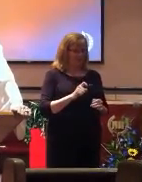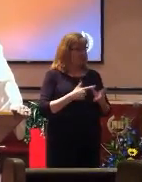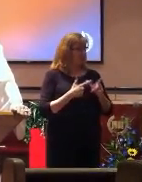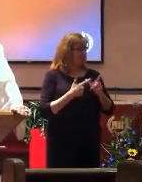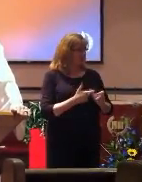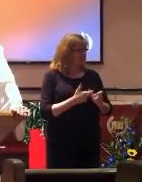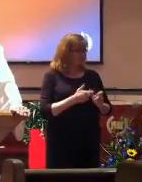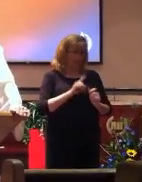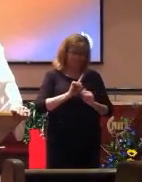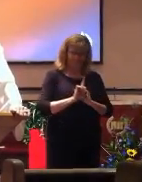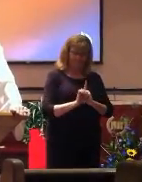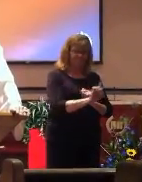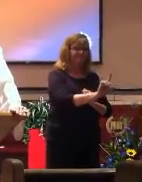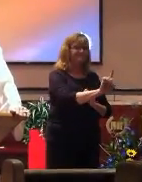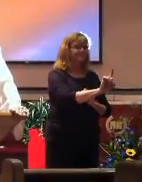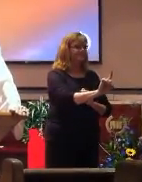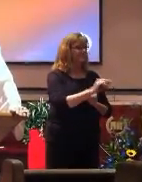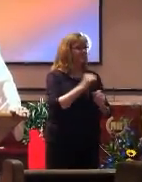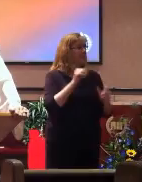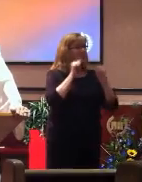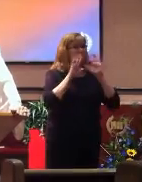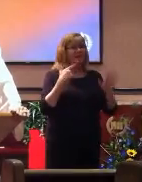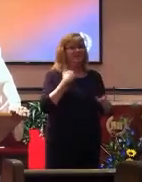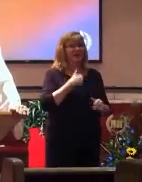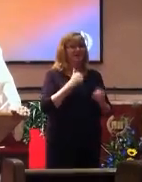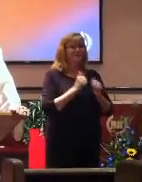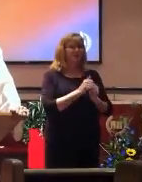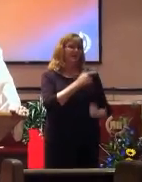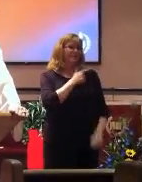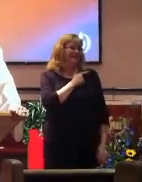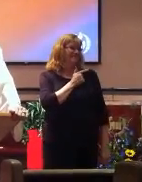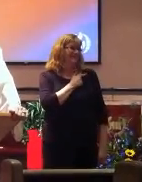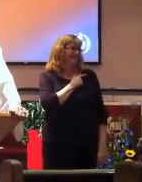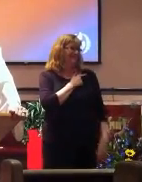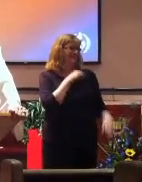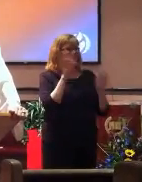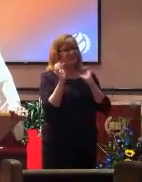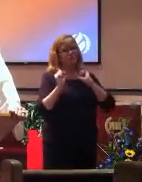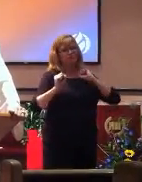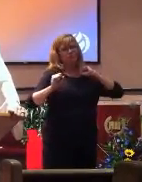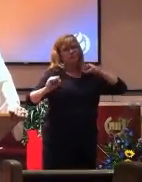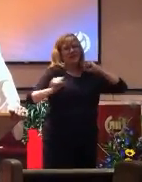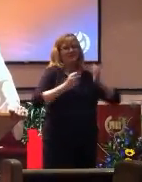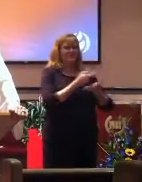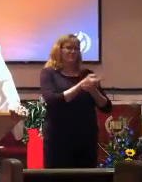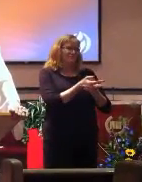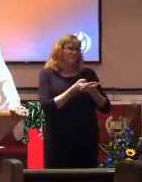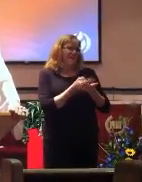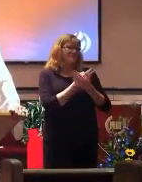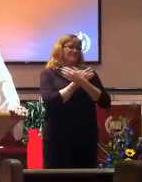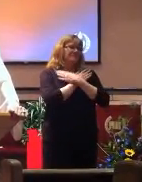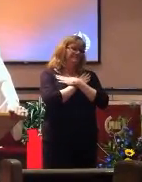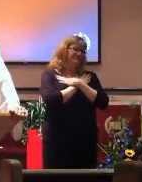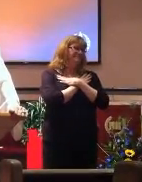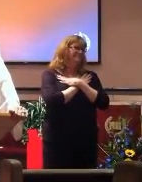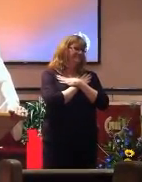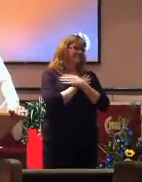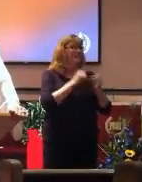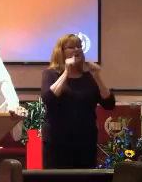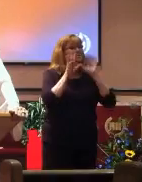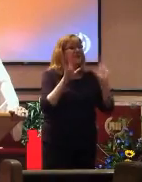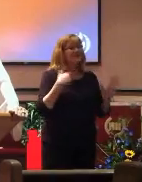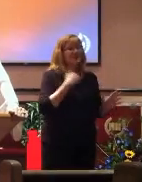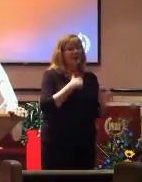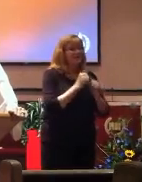speed. Bless us with lazy moments to stretch and rest and savor. Bless us